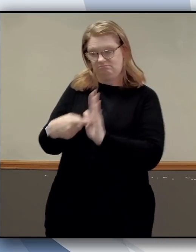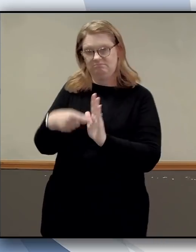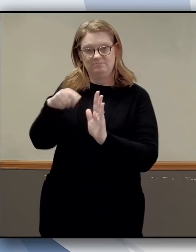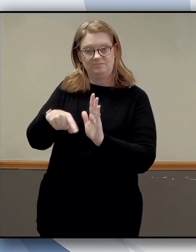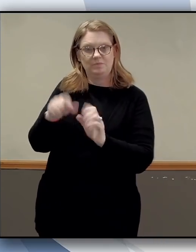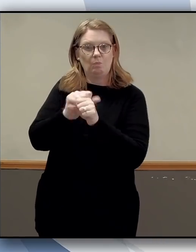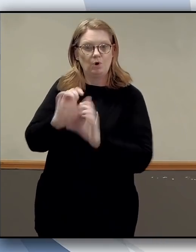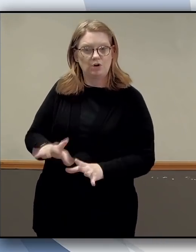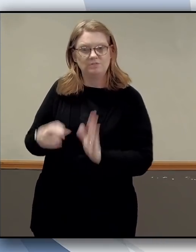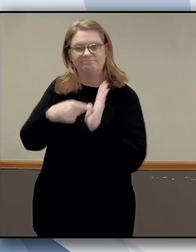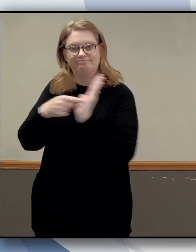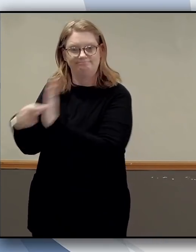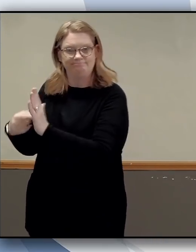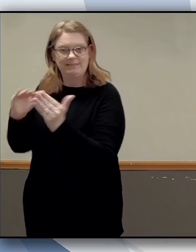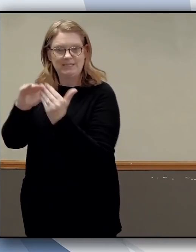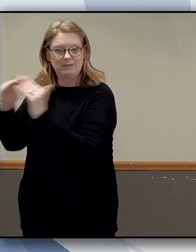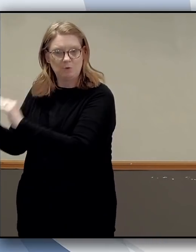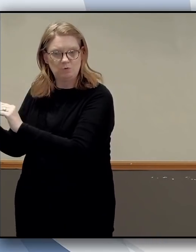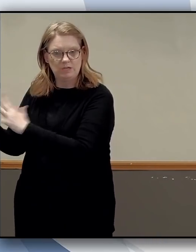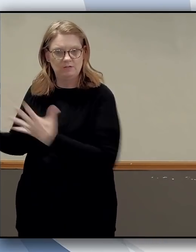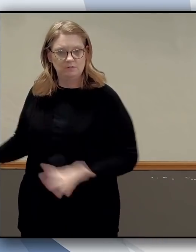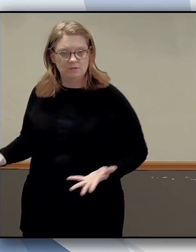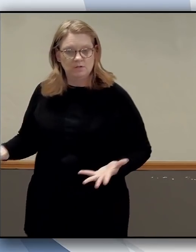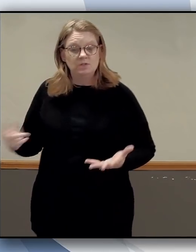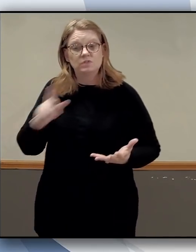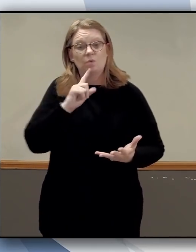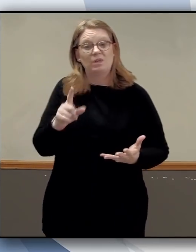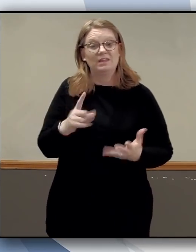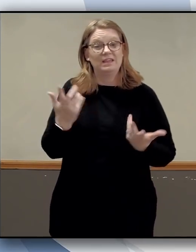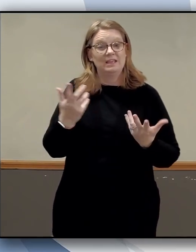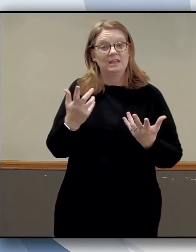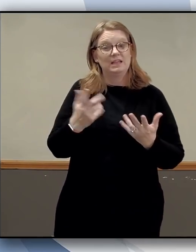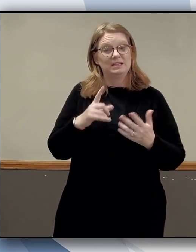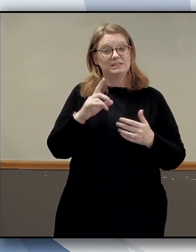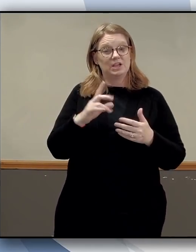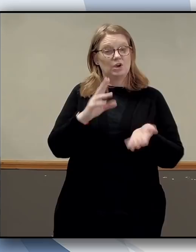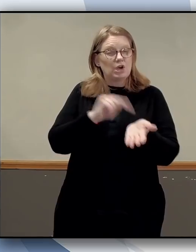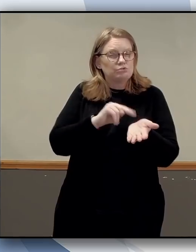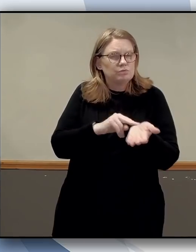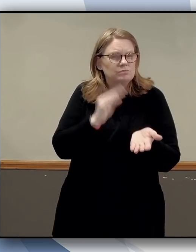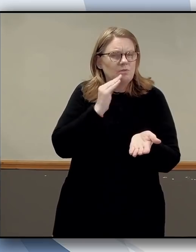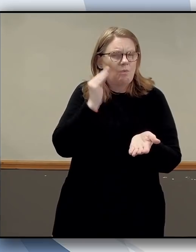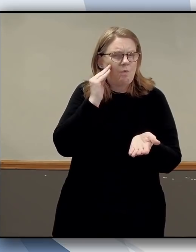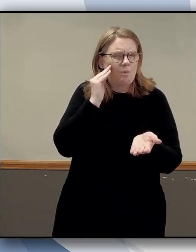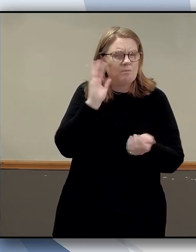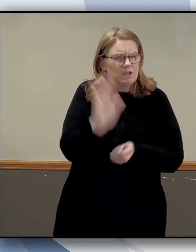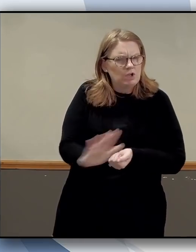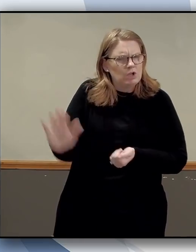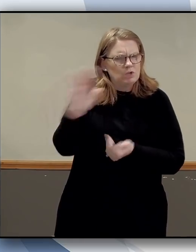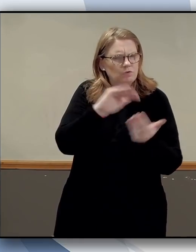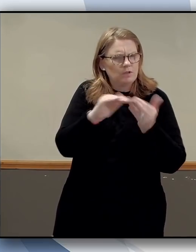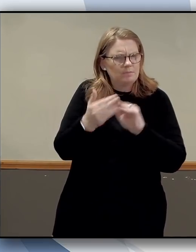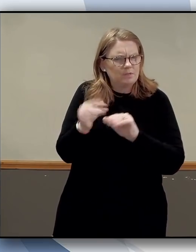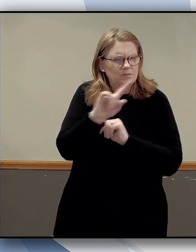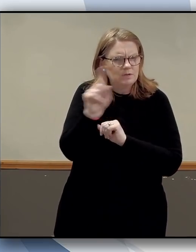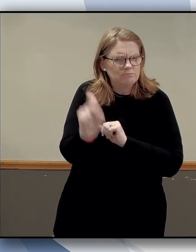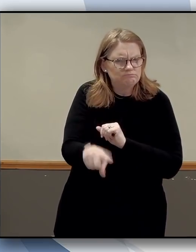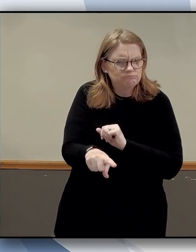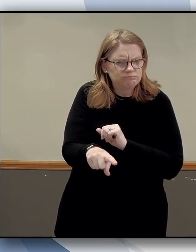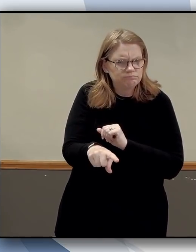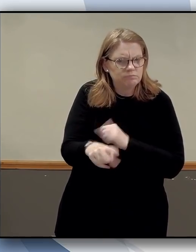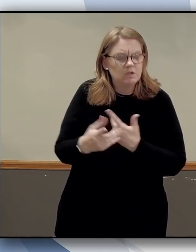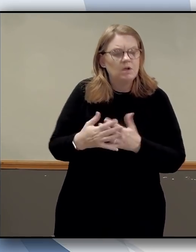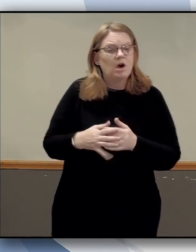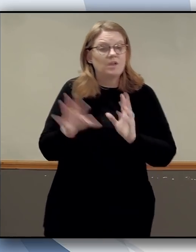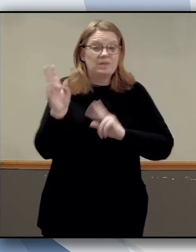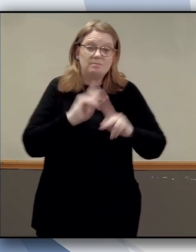take awareness. Is there a long-term care facility in your community? Is there community members that live in your